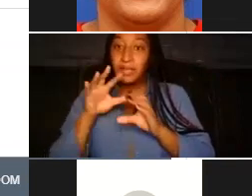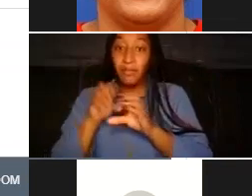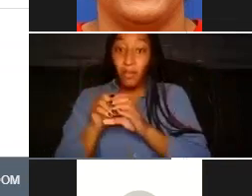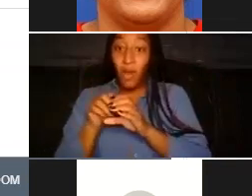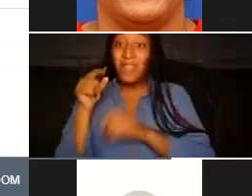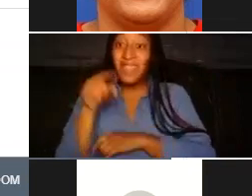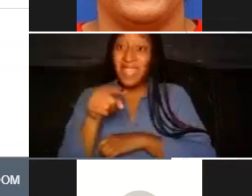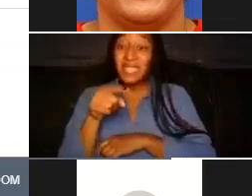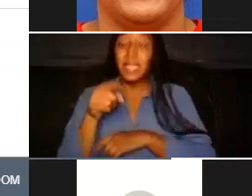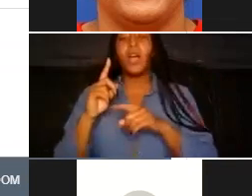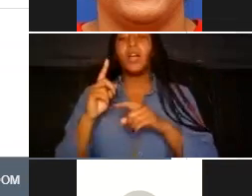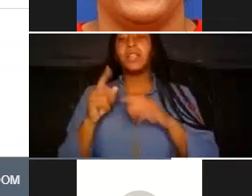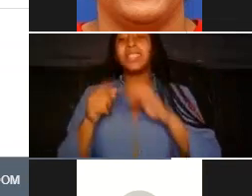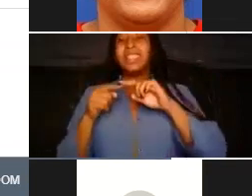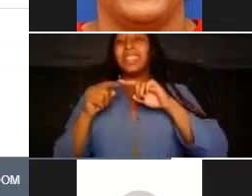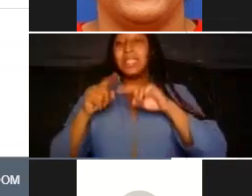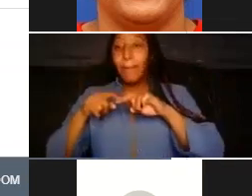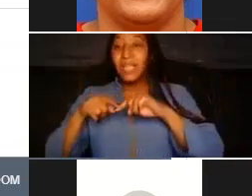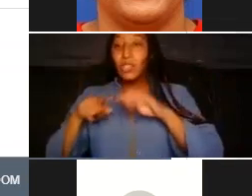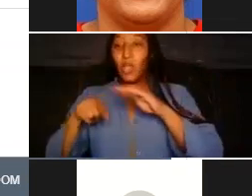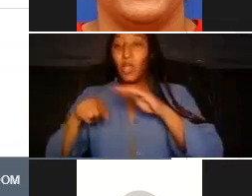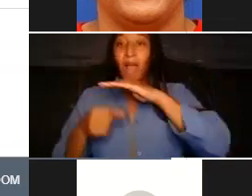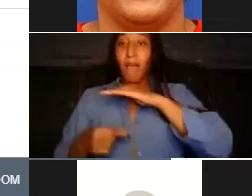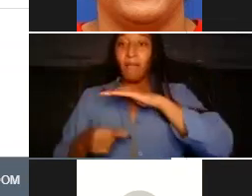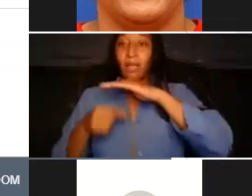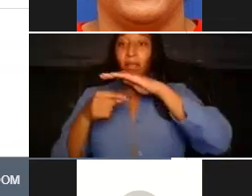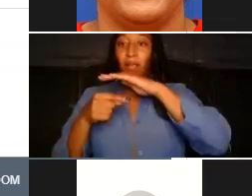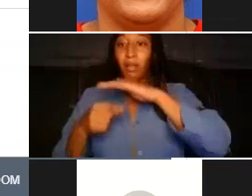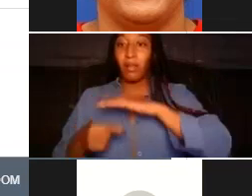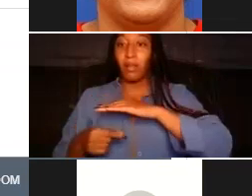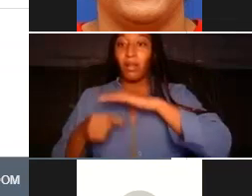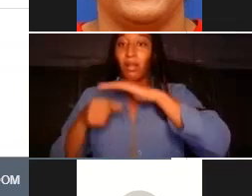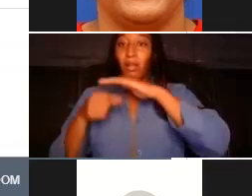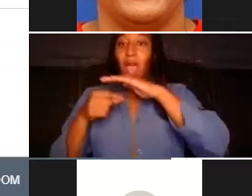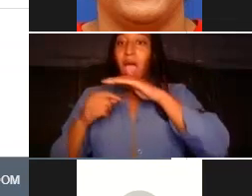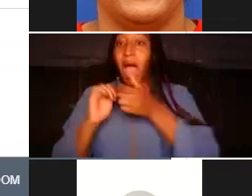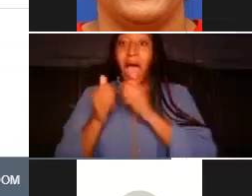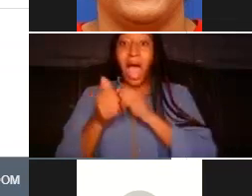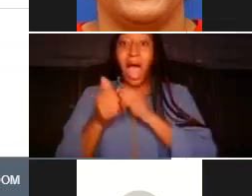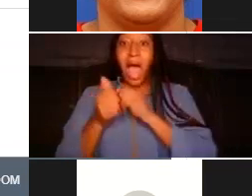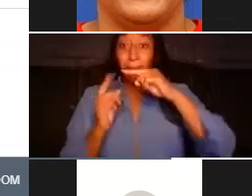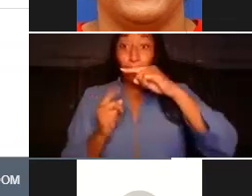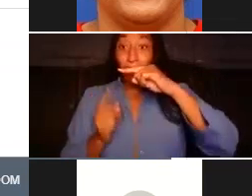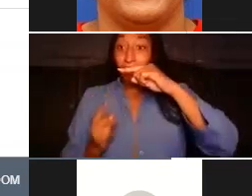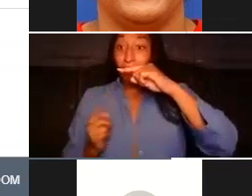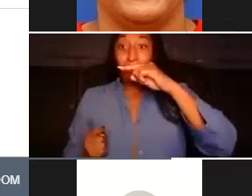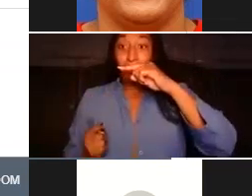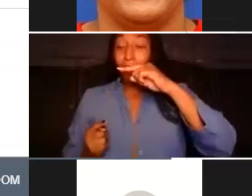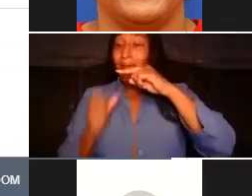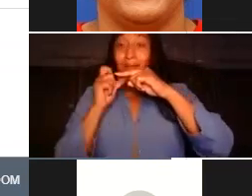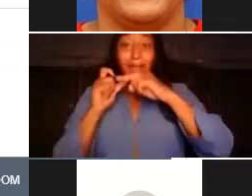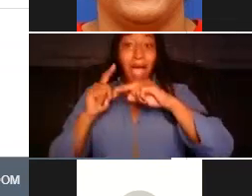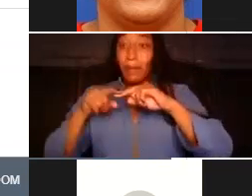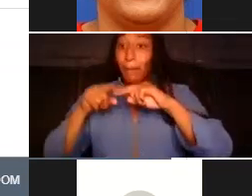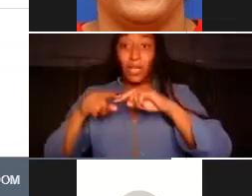Okay, so our spring doesn't have any dependence on gravity, but our